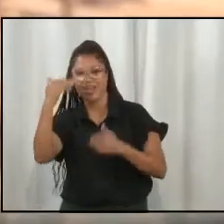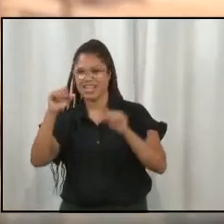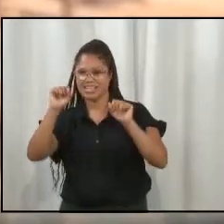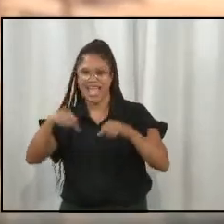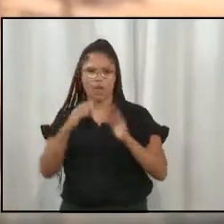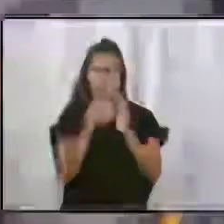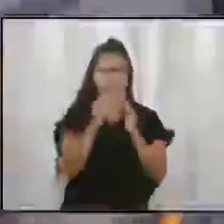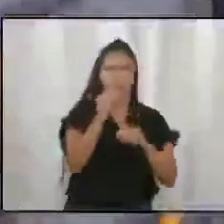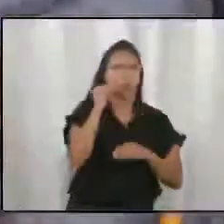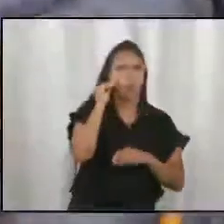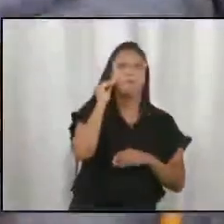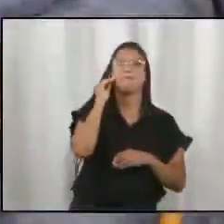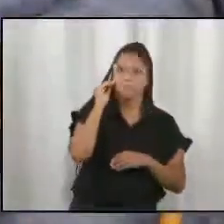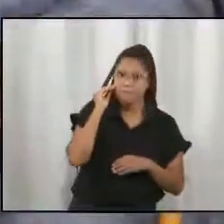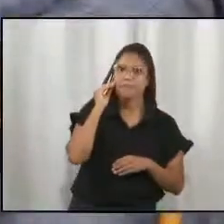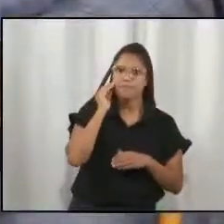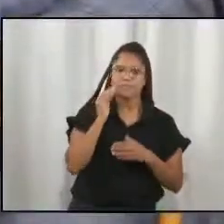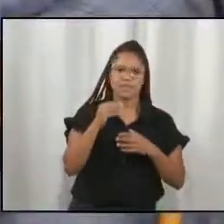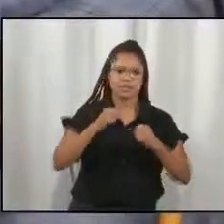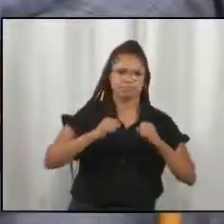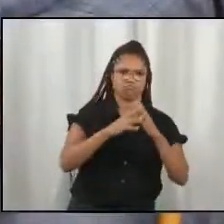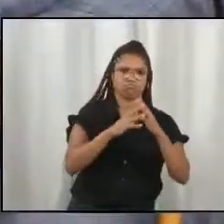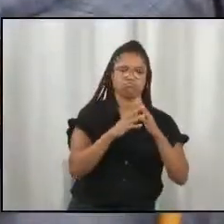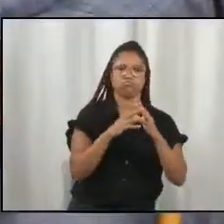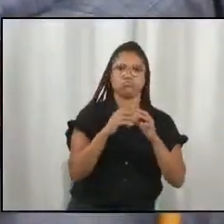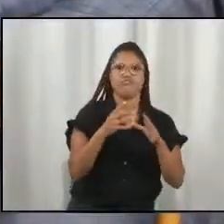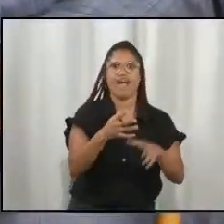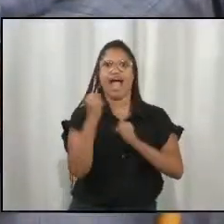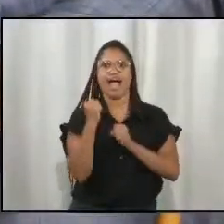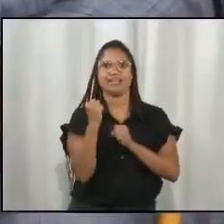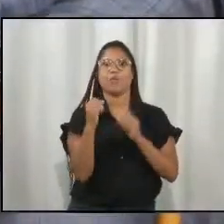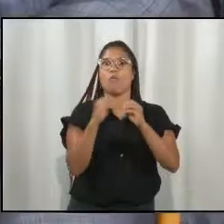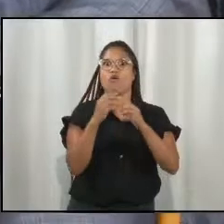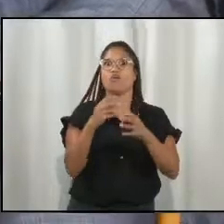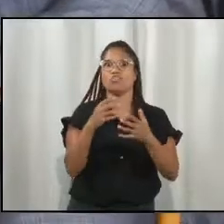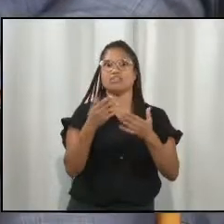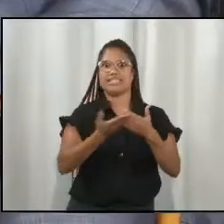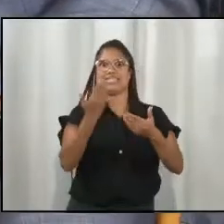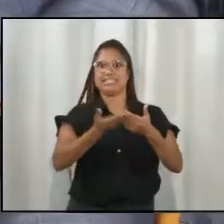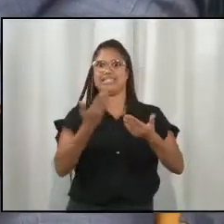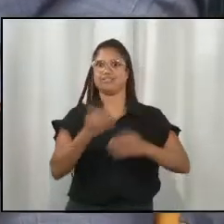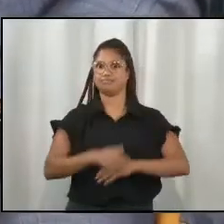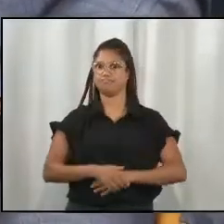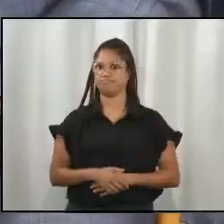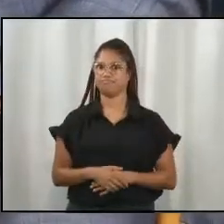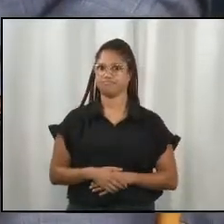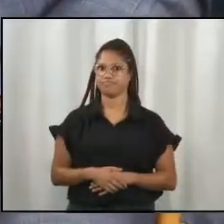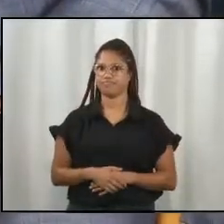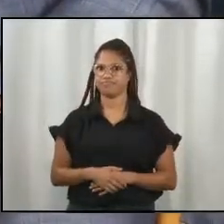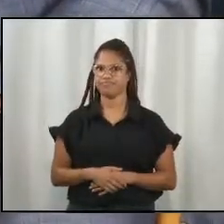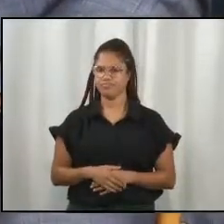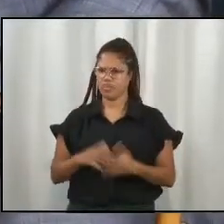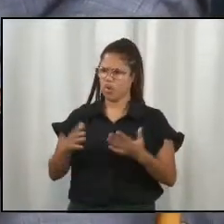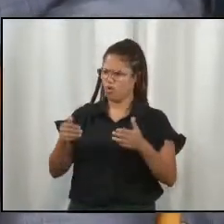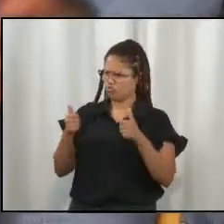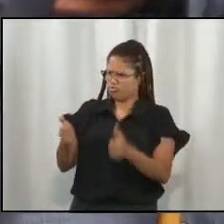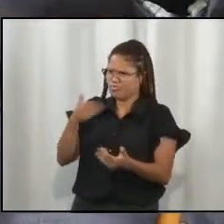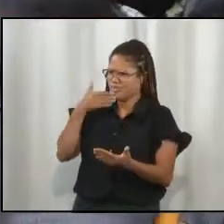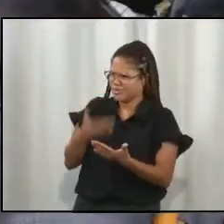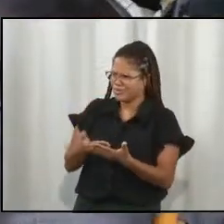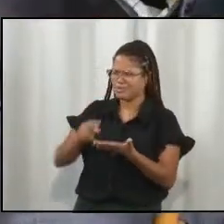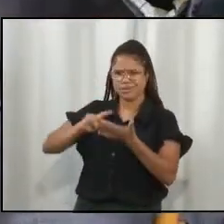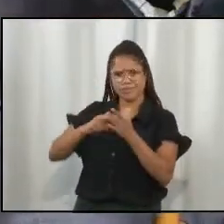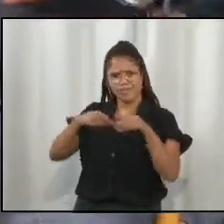much more quickly and much more efficiently than other shelter models. Yeah, that's good. So this is something